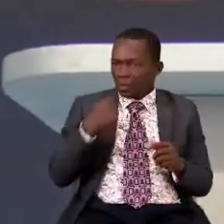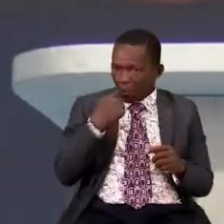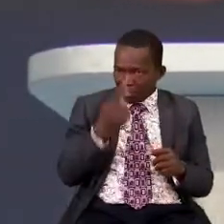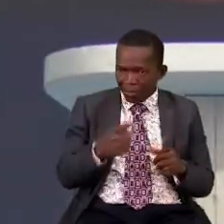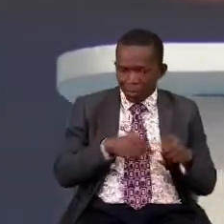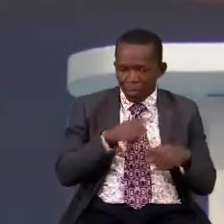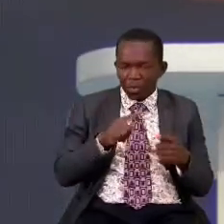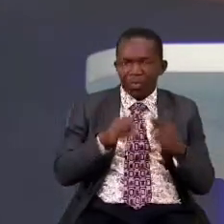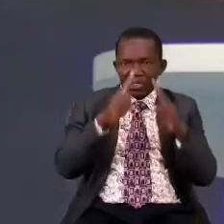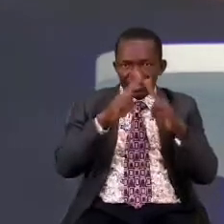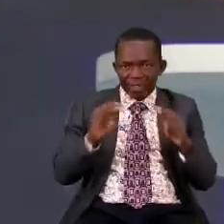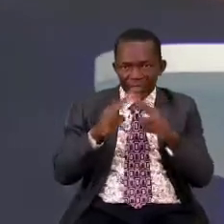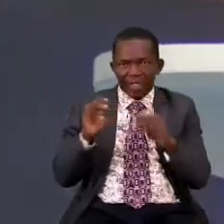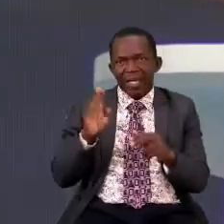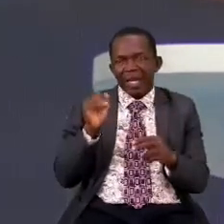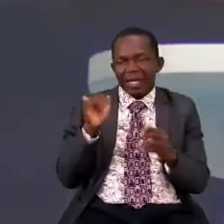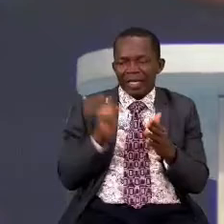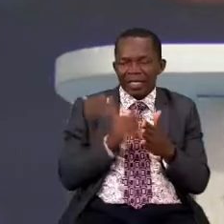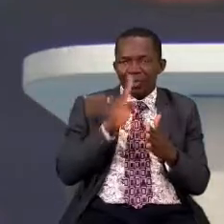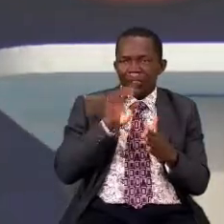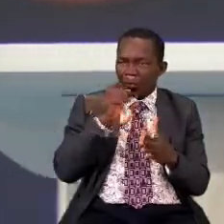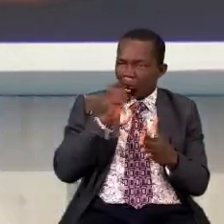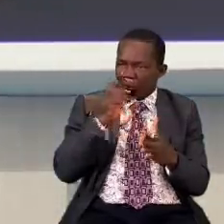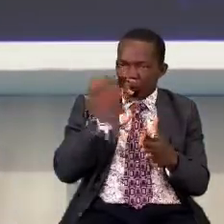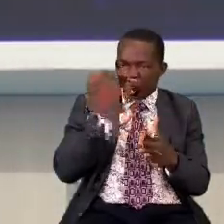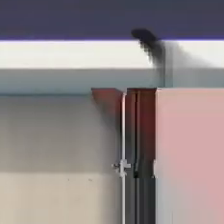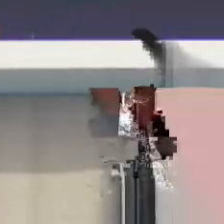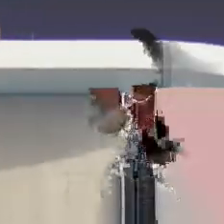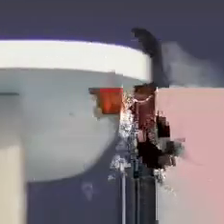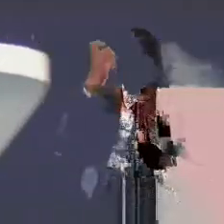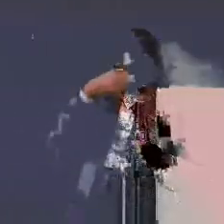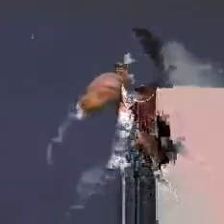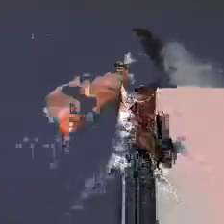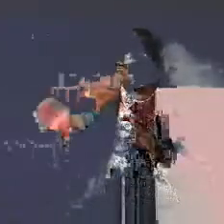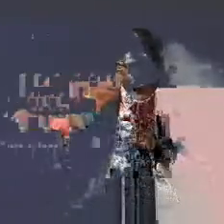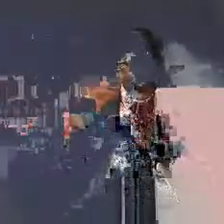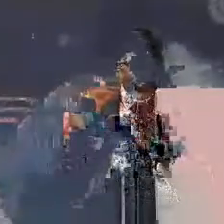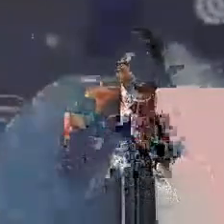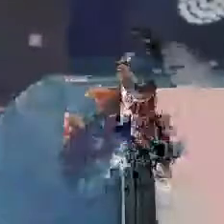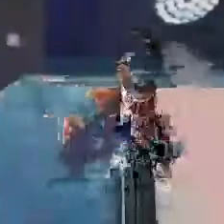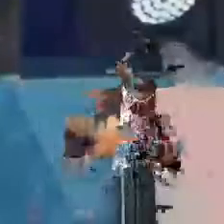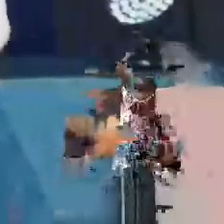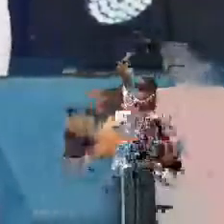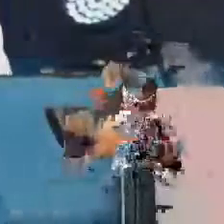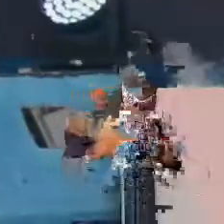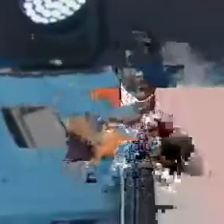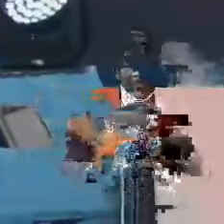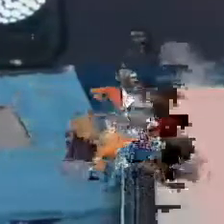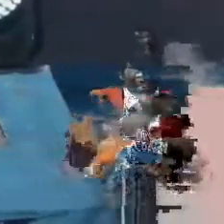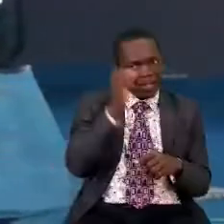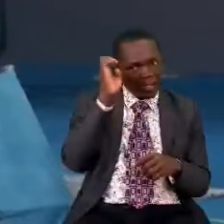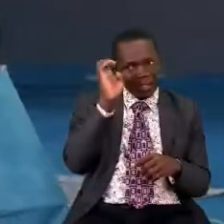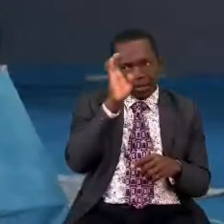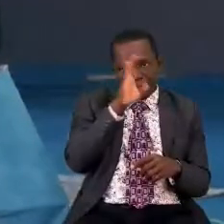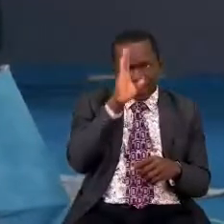you know, going from house to house and saying, I am Paul now, and things are different now, and I'm good. You're going